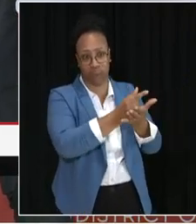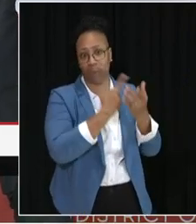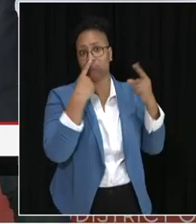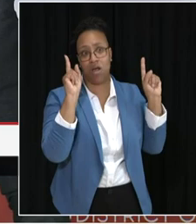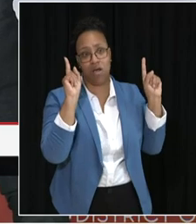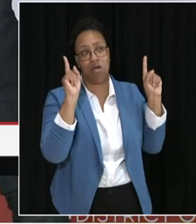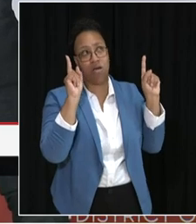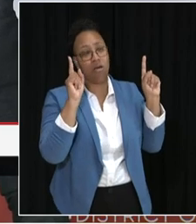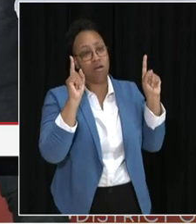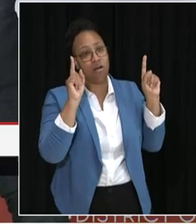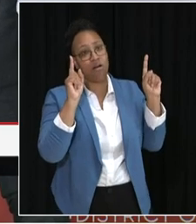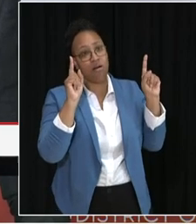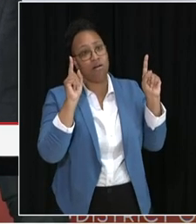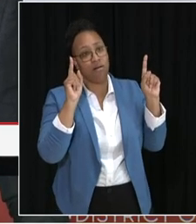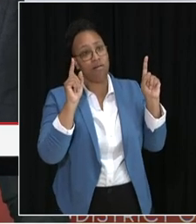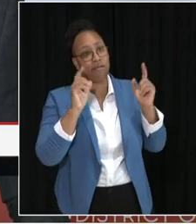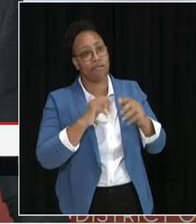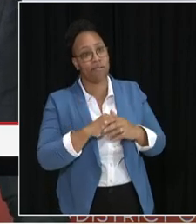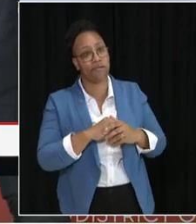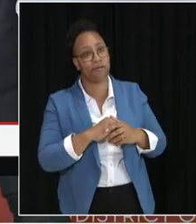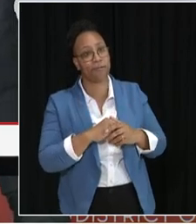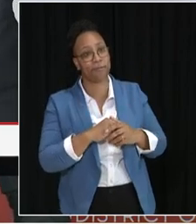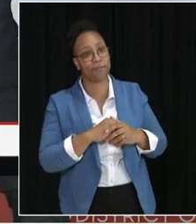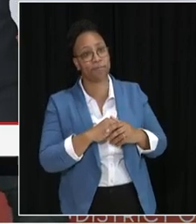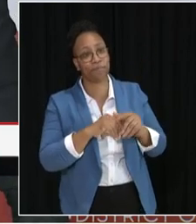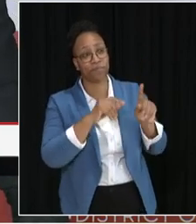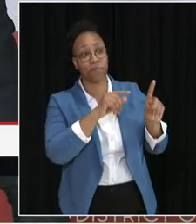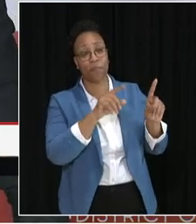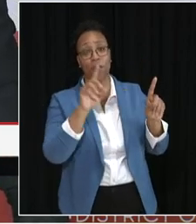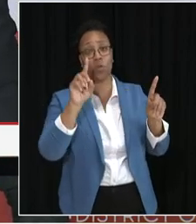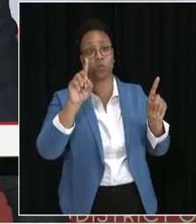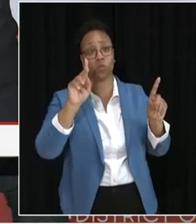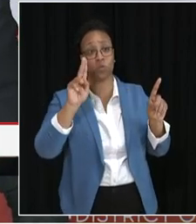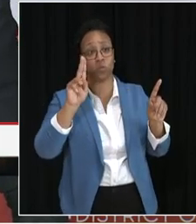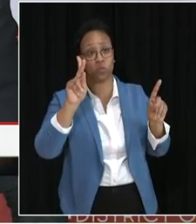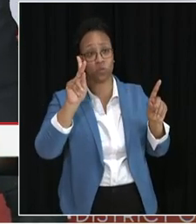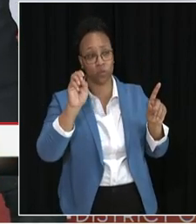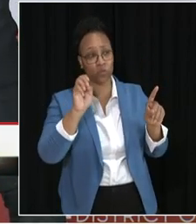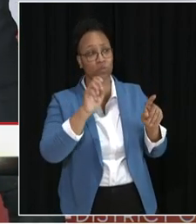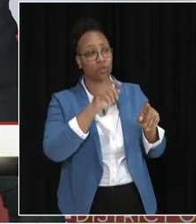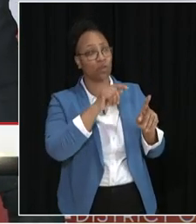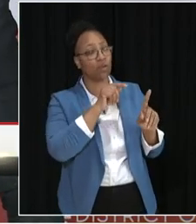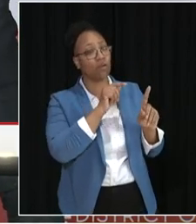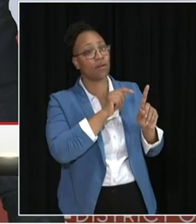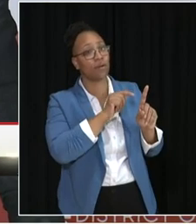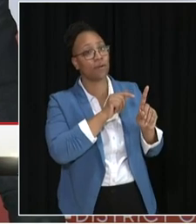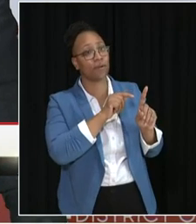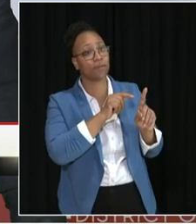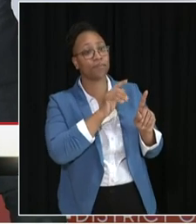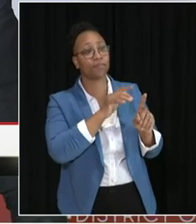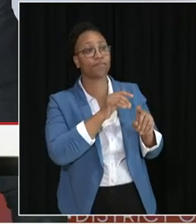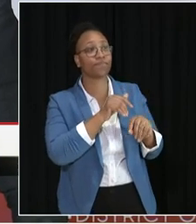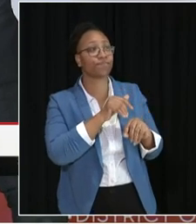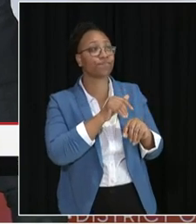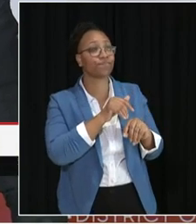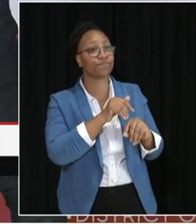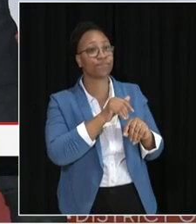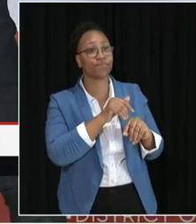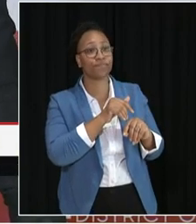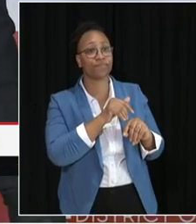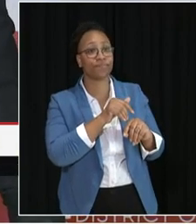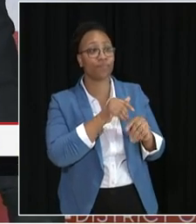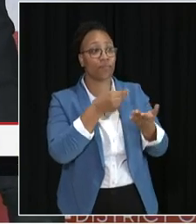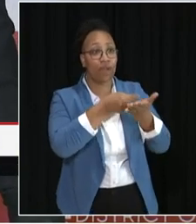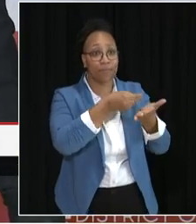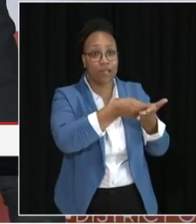the Duke Ellington leadership concerns around compensation. We presented some options for staff to be a part